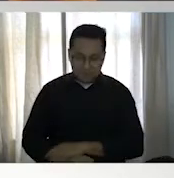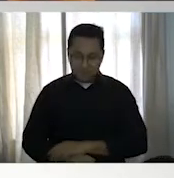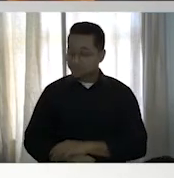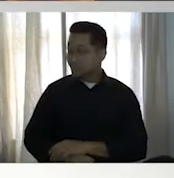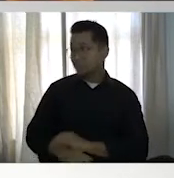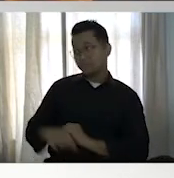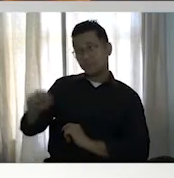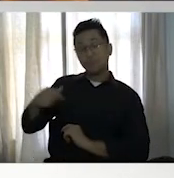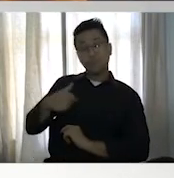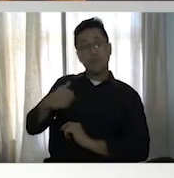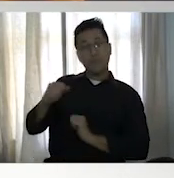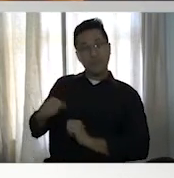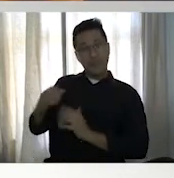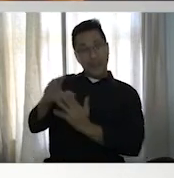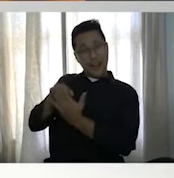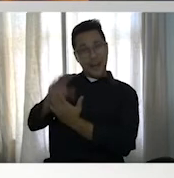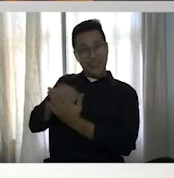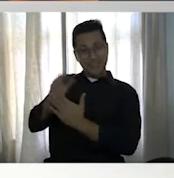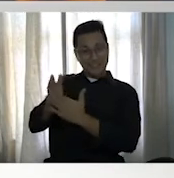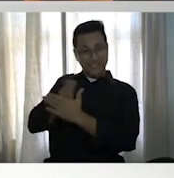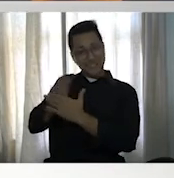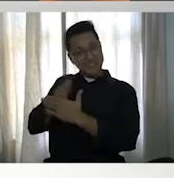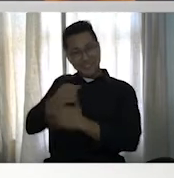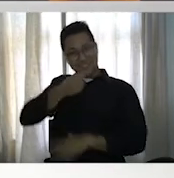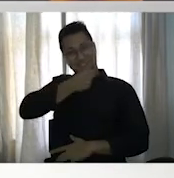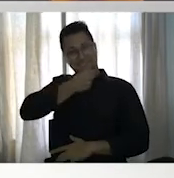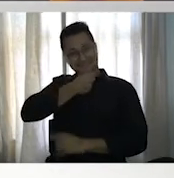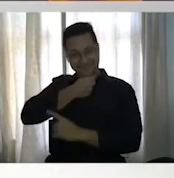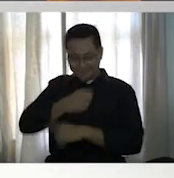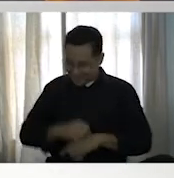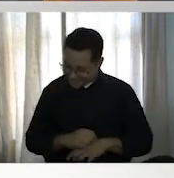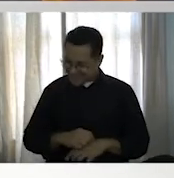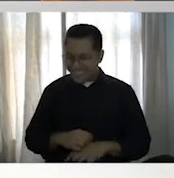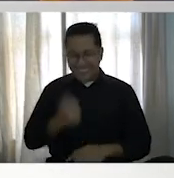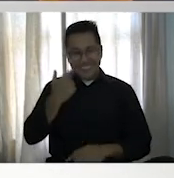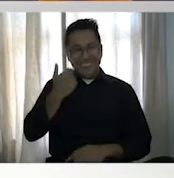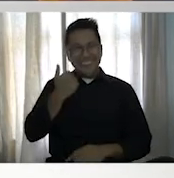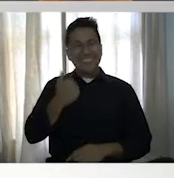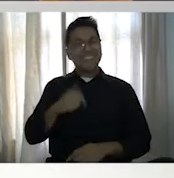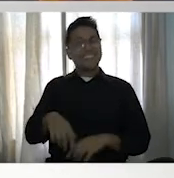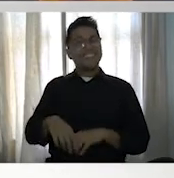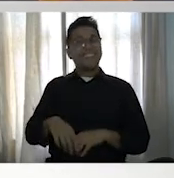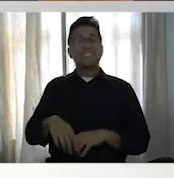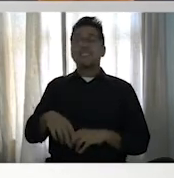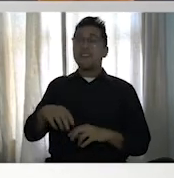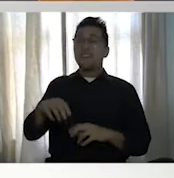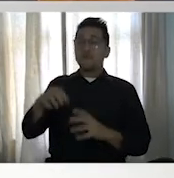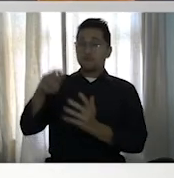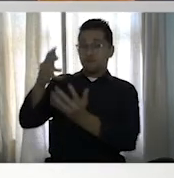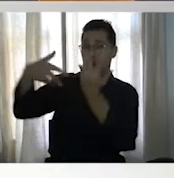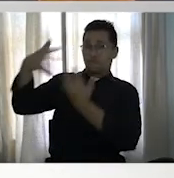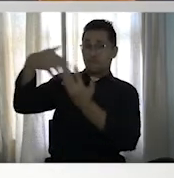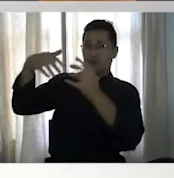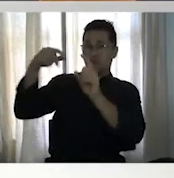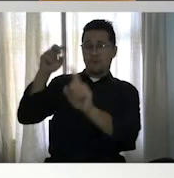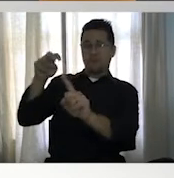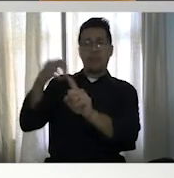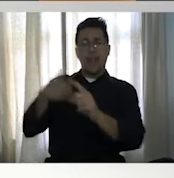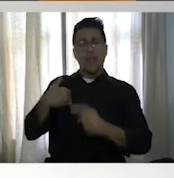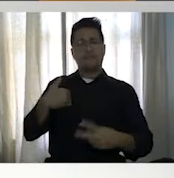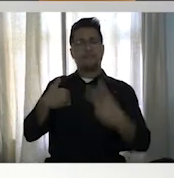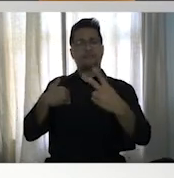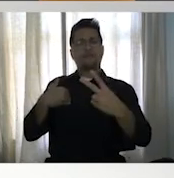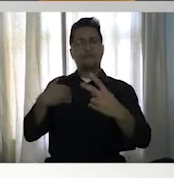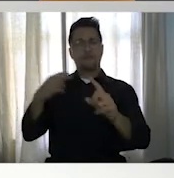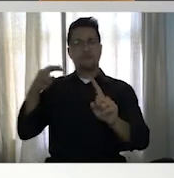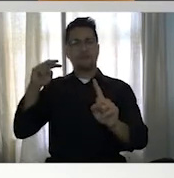We get to learn to share the microphone. So we look at social we're looking at 2 points